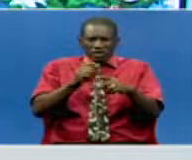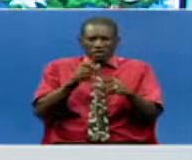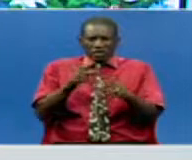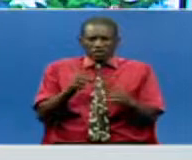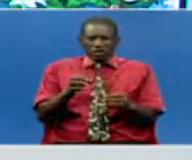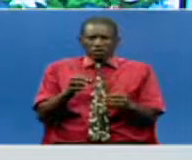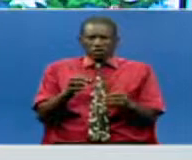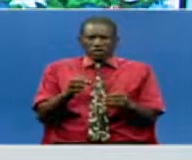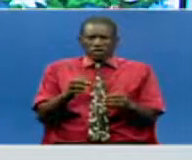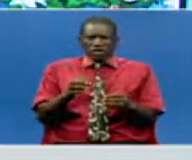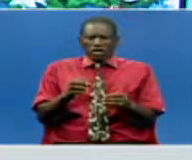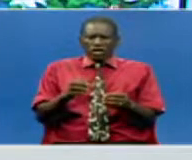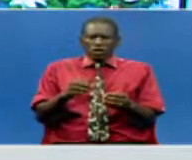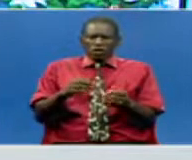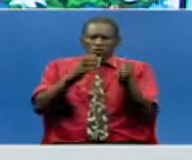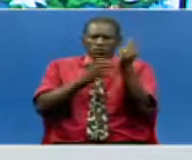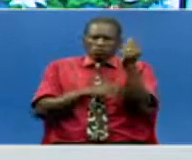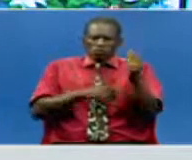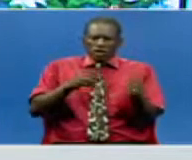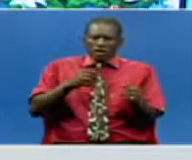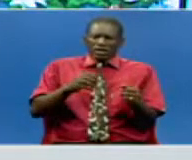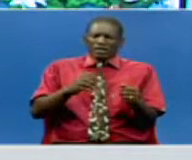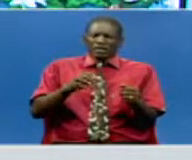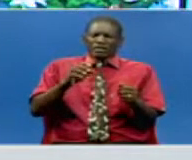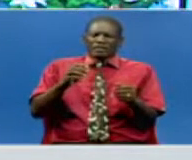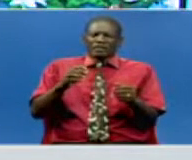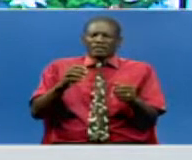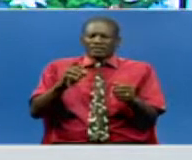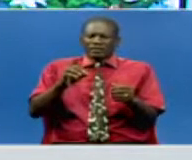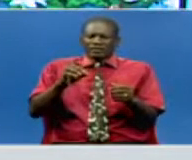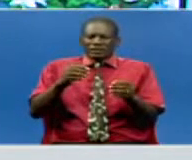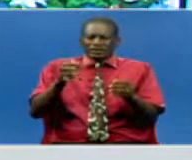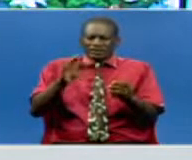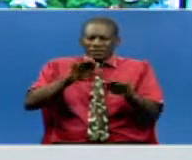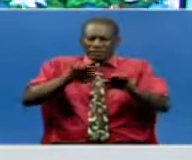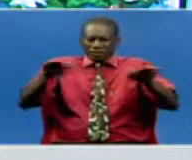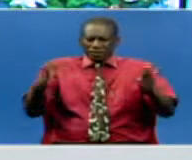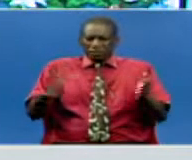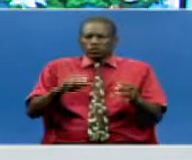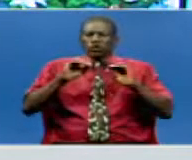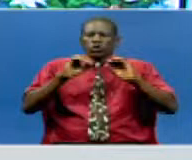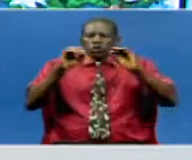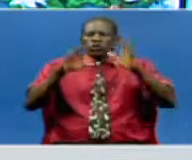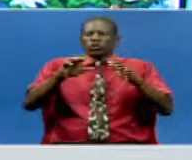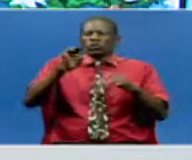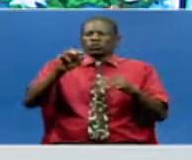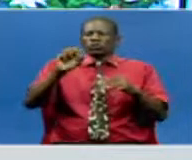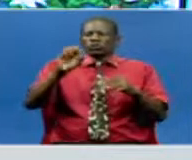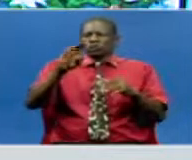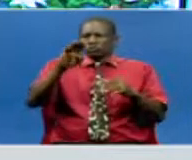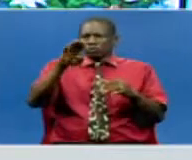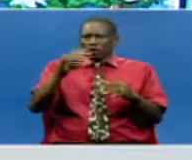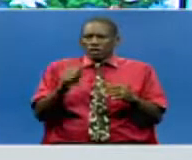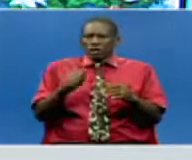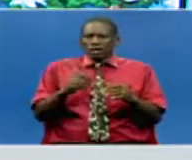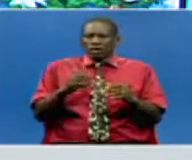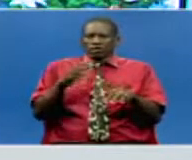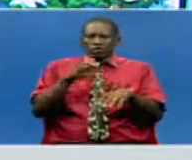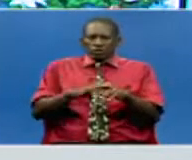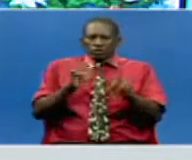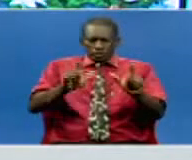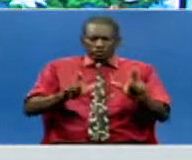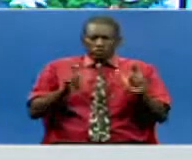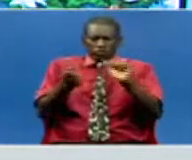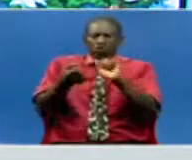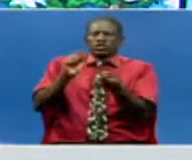worn-out dining tables and a lack of adequate training facilities, coach Musumba has defied the odds to turn around their fortunes.